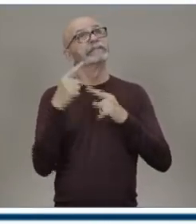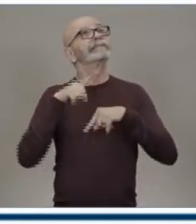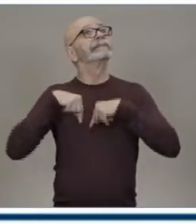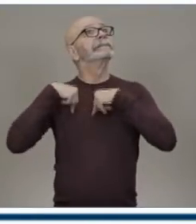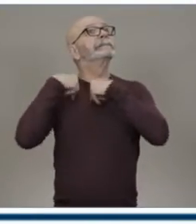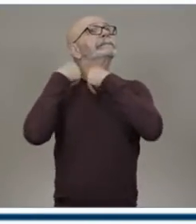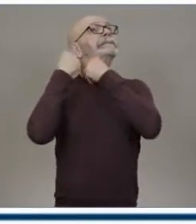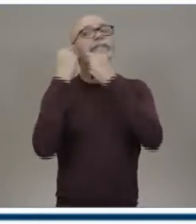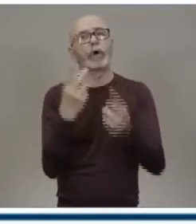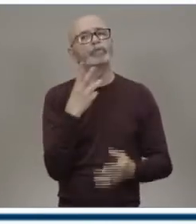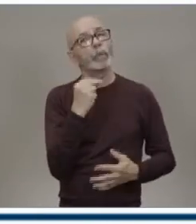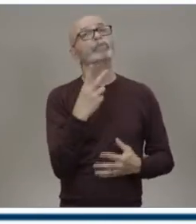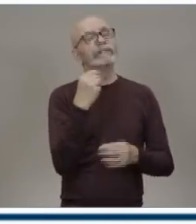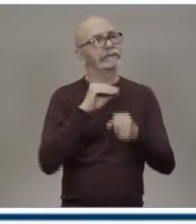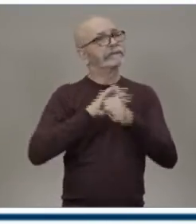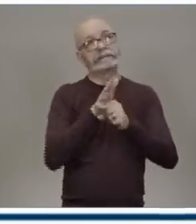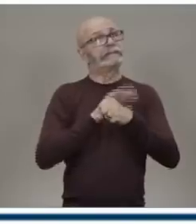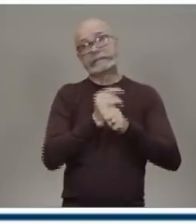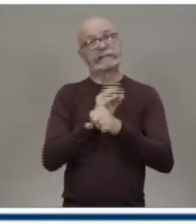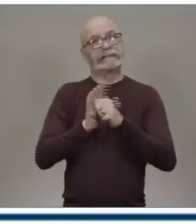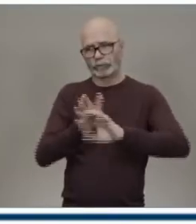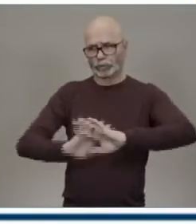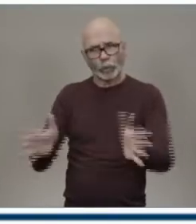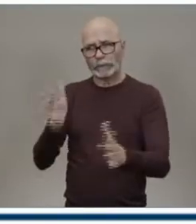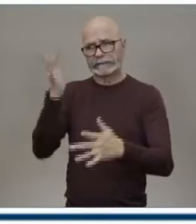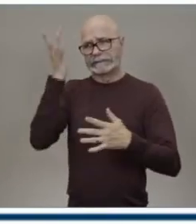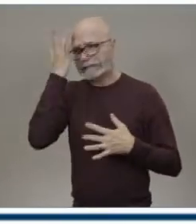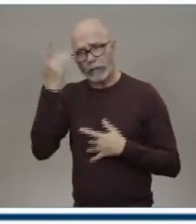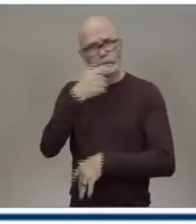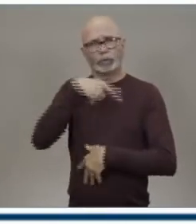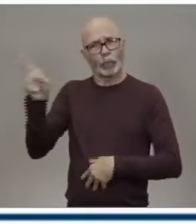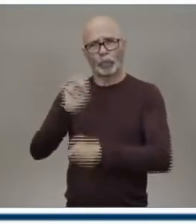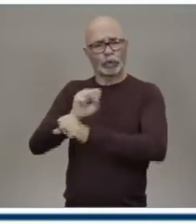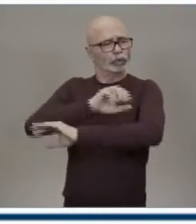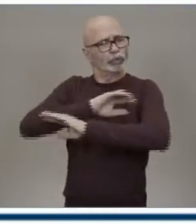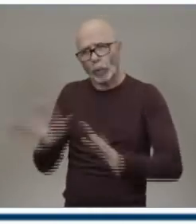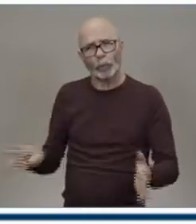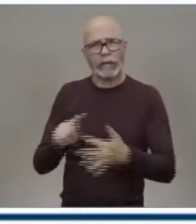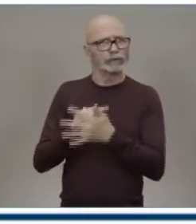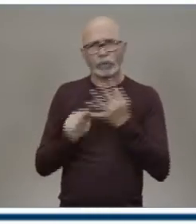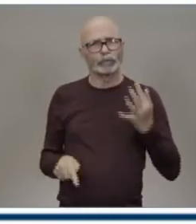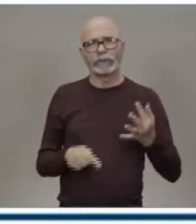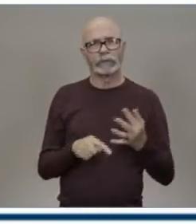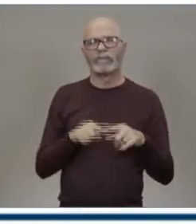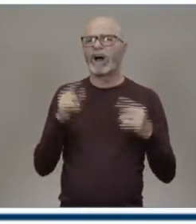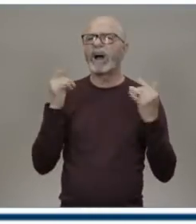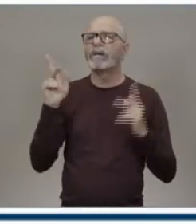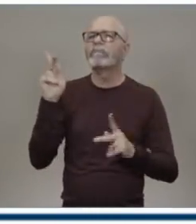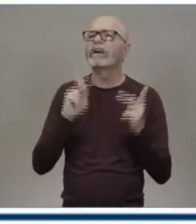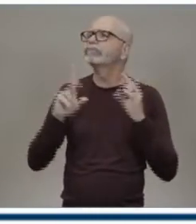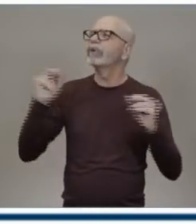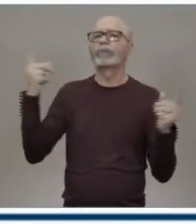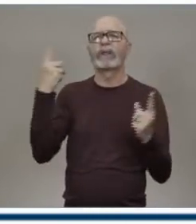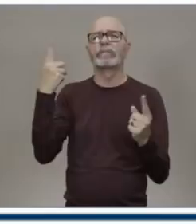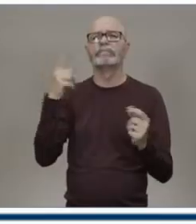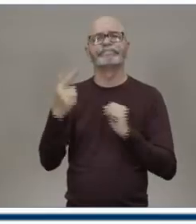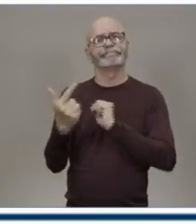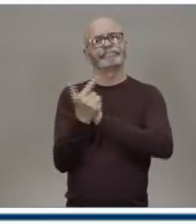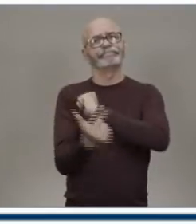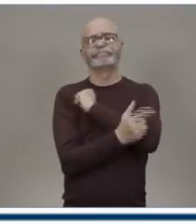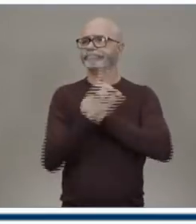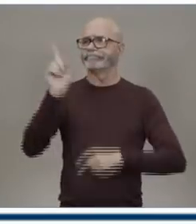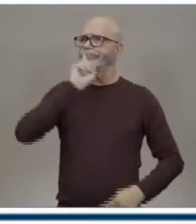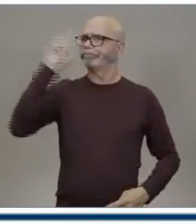that people shouldn't go to work if they're feeling ill. But there's no legislation in place to mandate paid sick